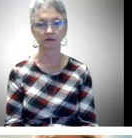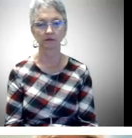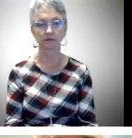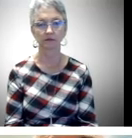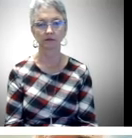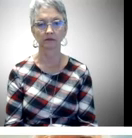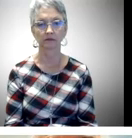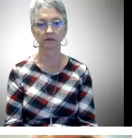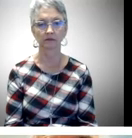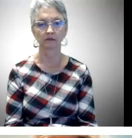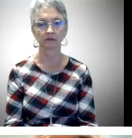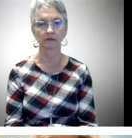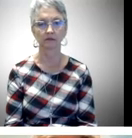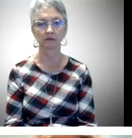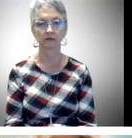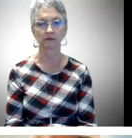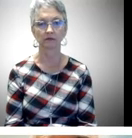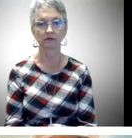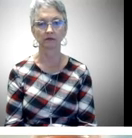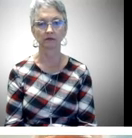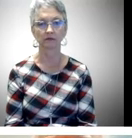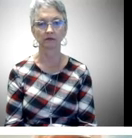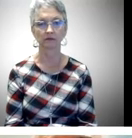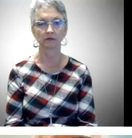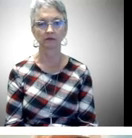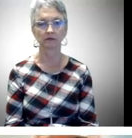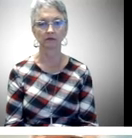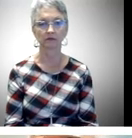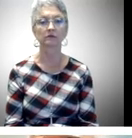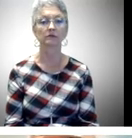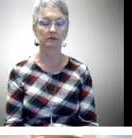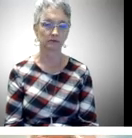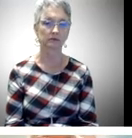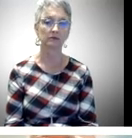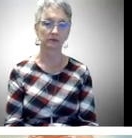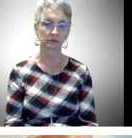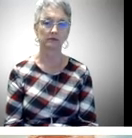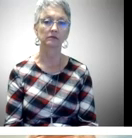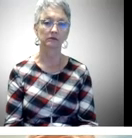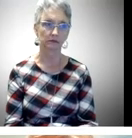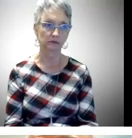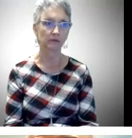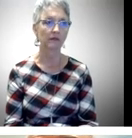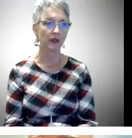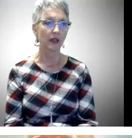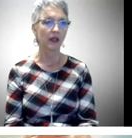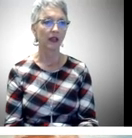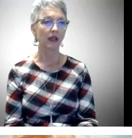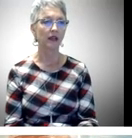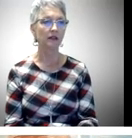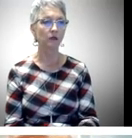live or whether or not they can drive a car or vote, the presumption is under the law they retain that right, unless the court specifically takes it